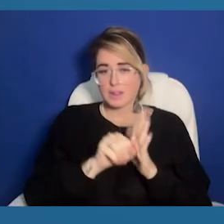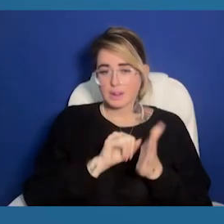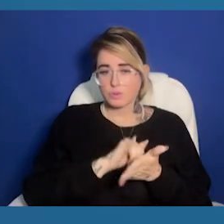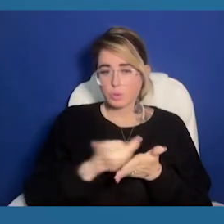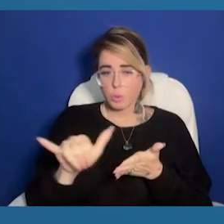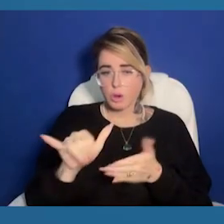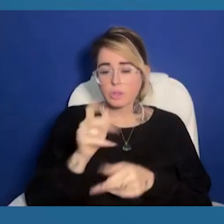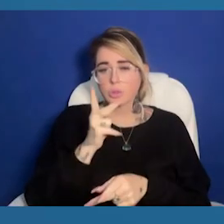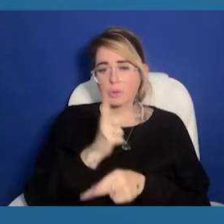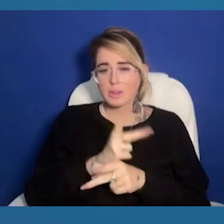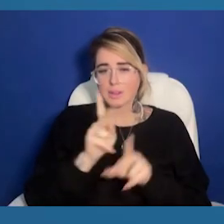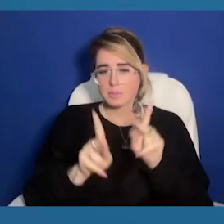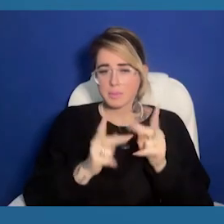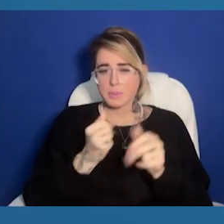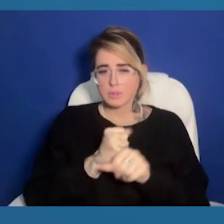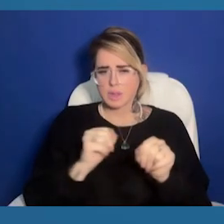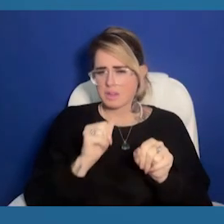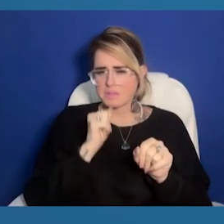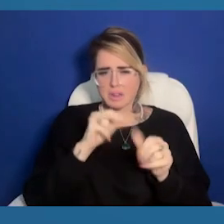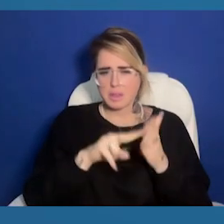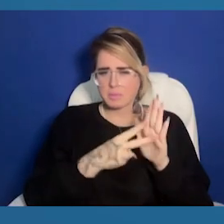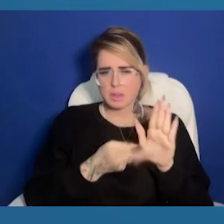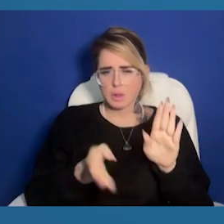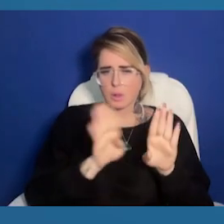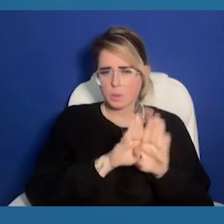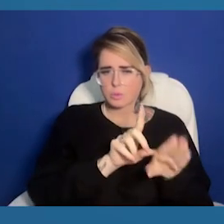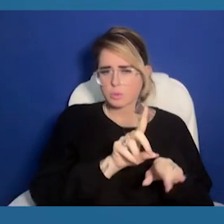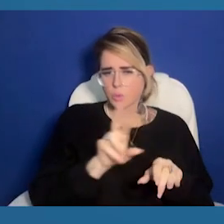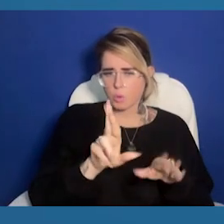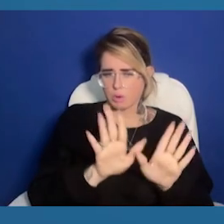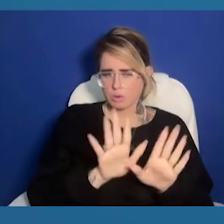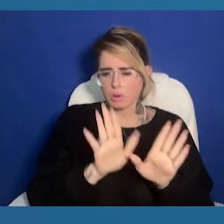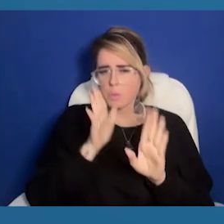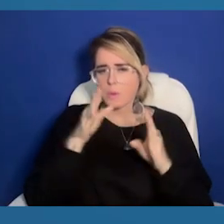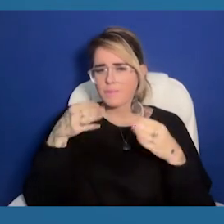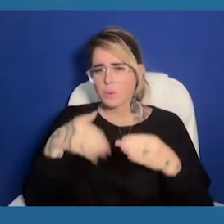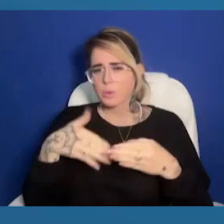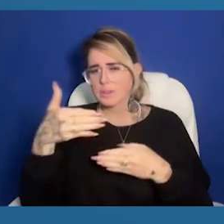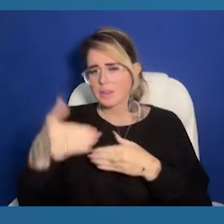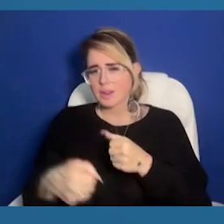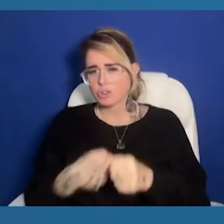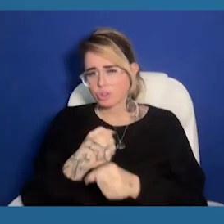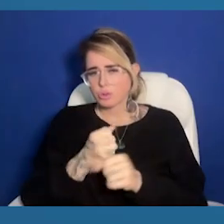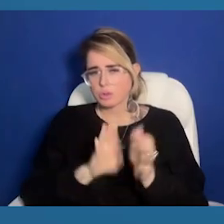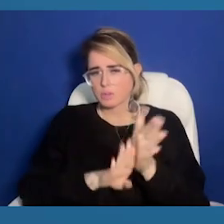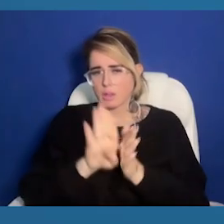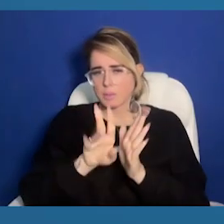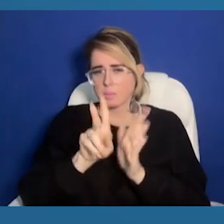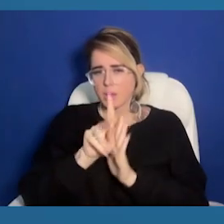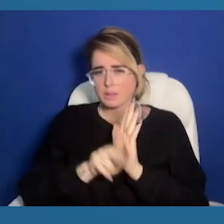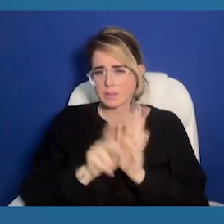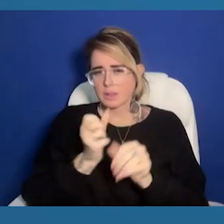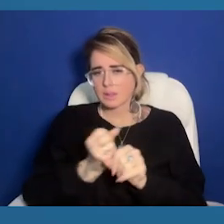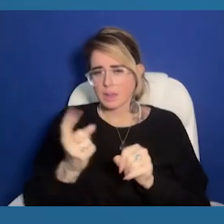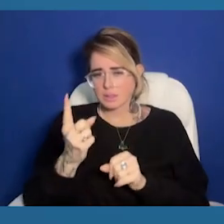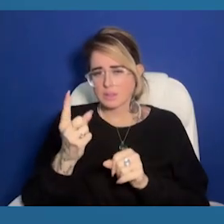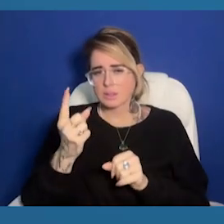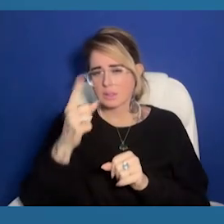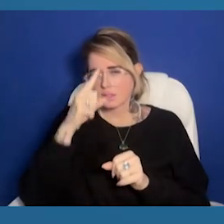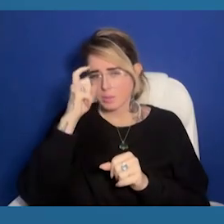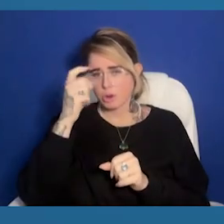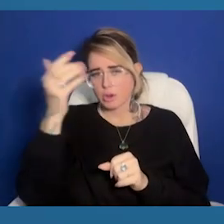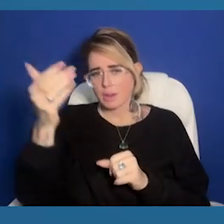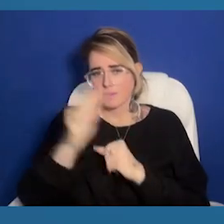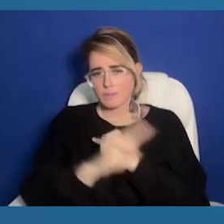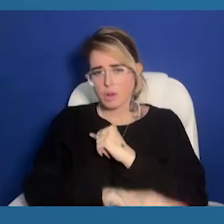safer? So not closing the door, but we'll be focusing on it over the next year as we develop our policies next summer and fall. All right,